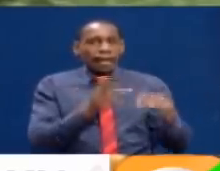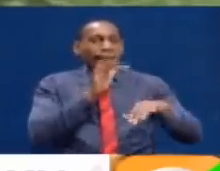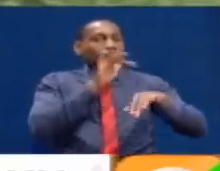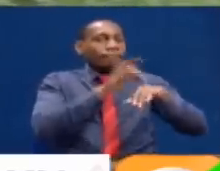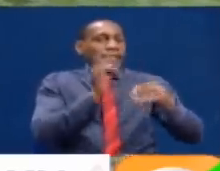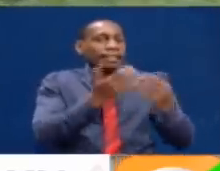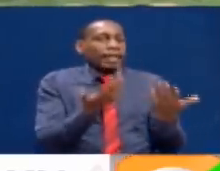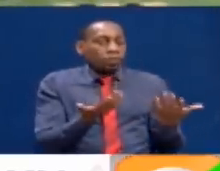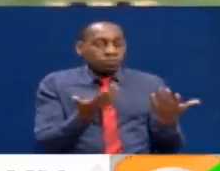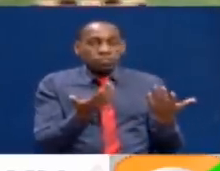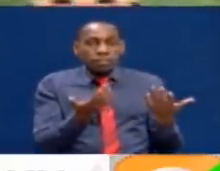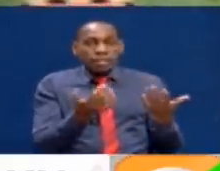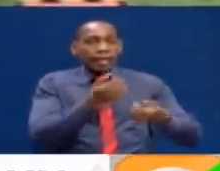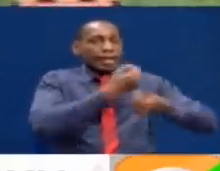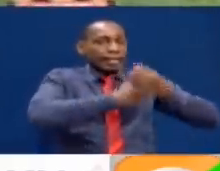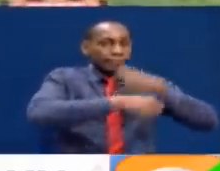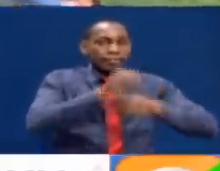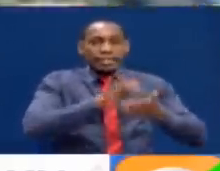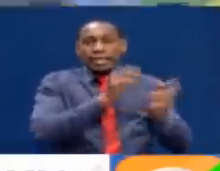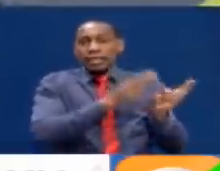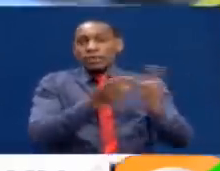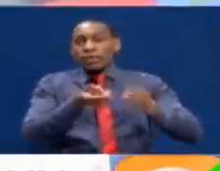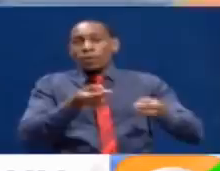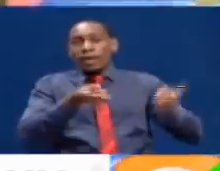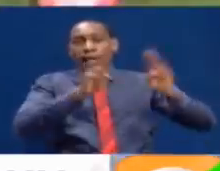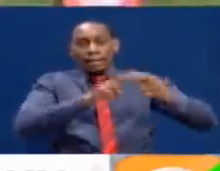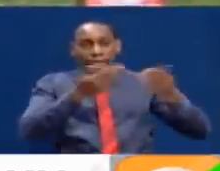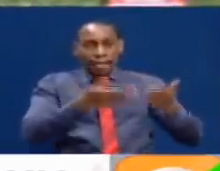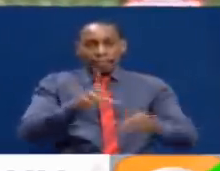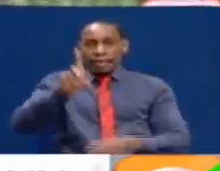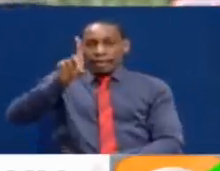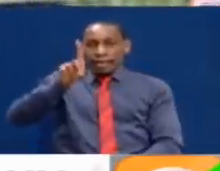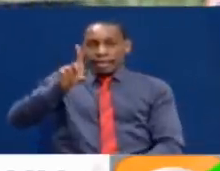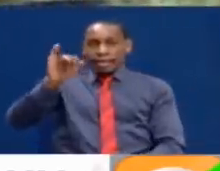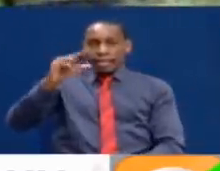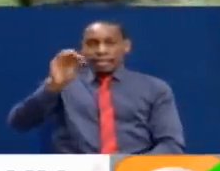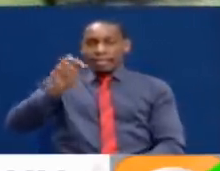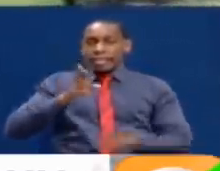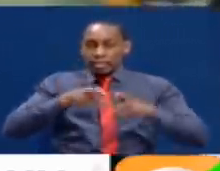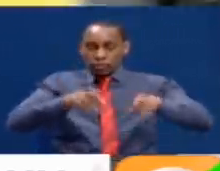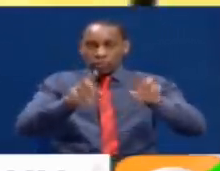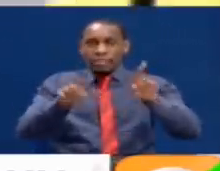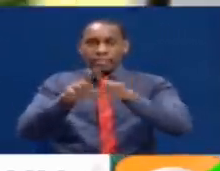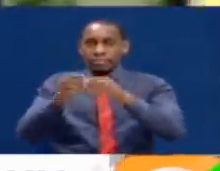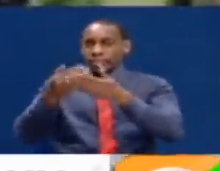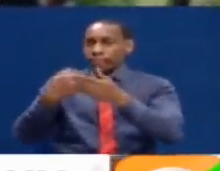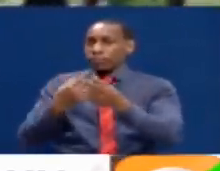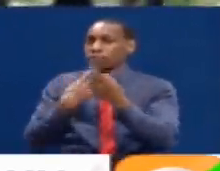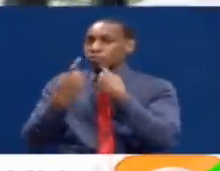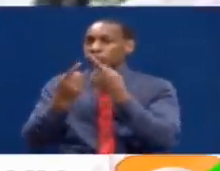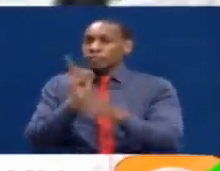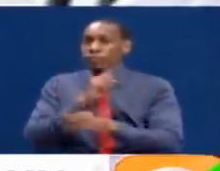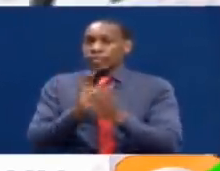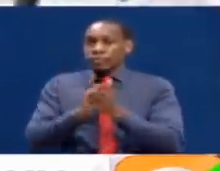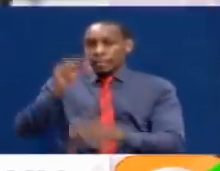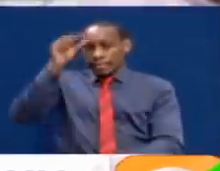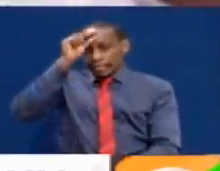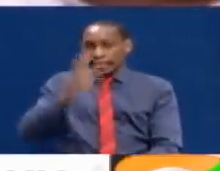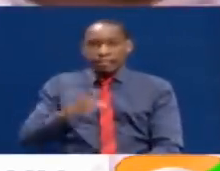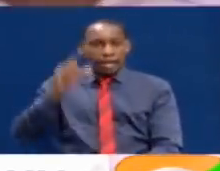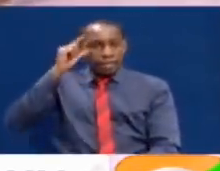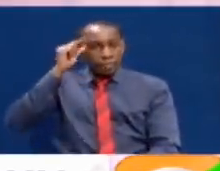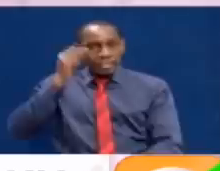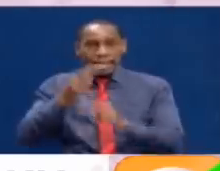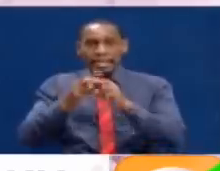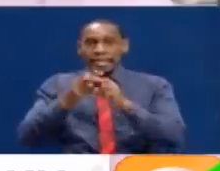disrupted in terms of the activities that usually happen at Digo Road. And also, earlier on, we also spoke to the Governor of